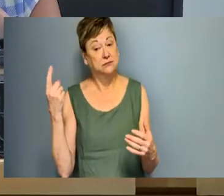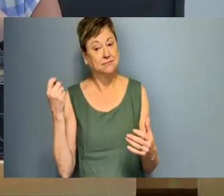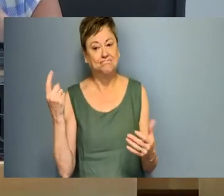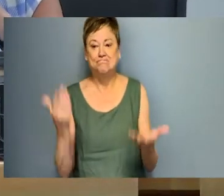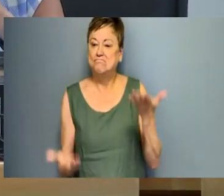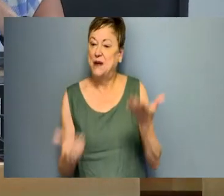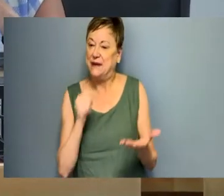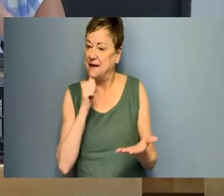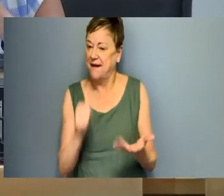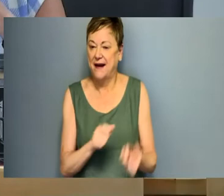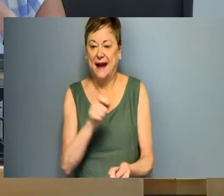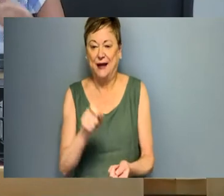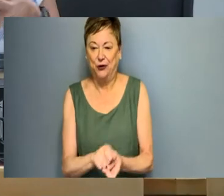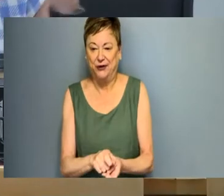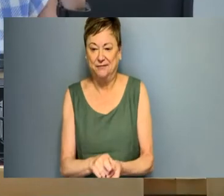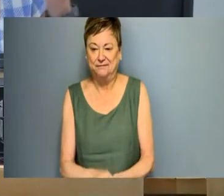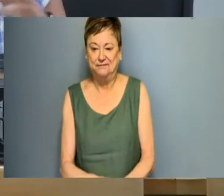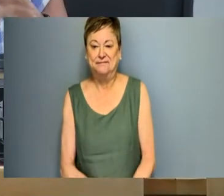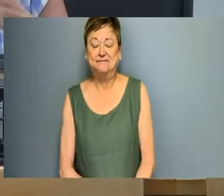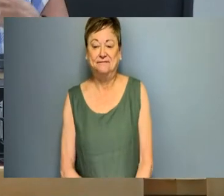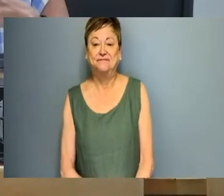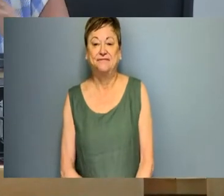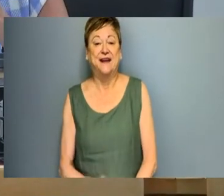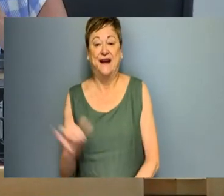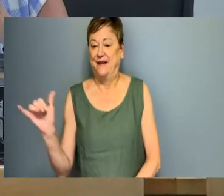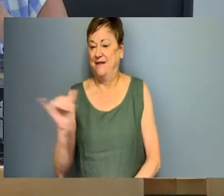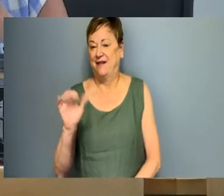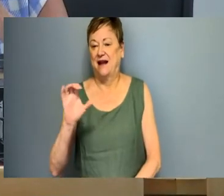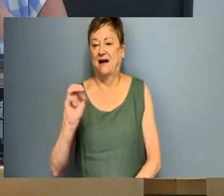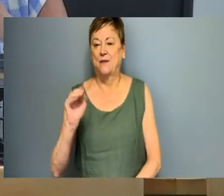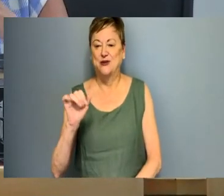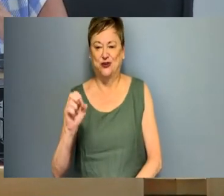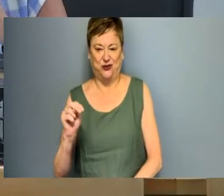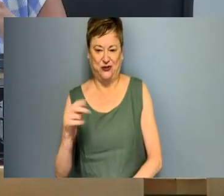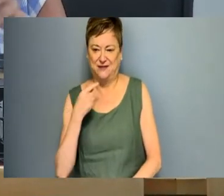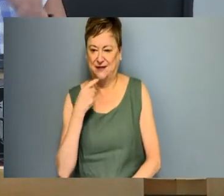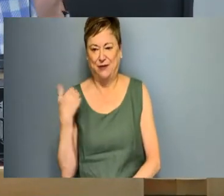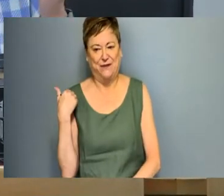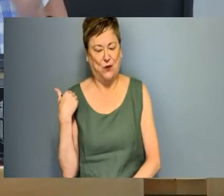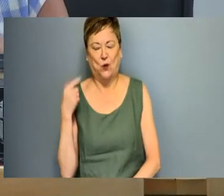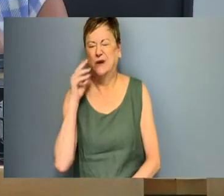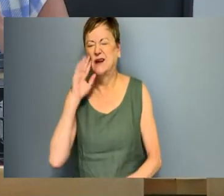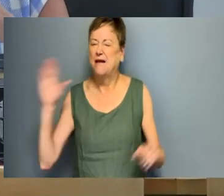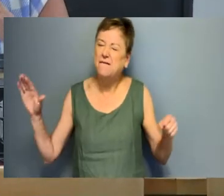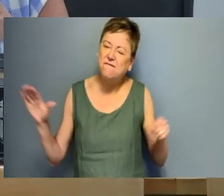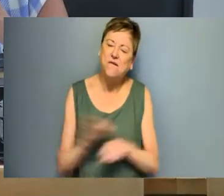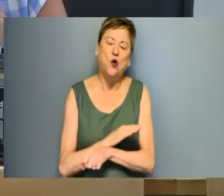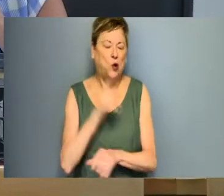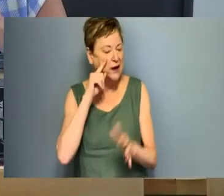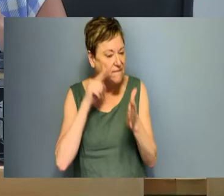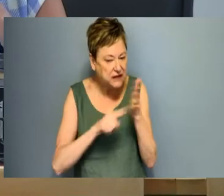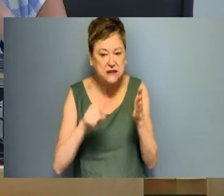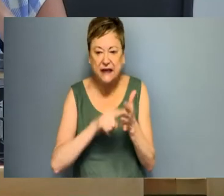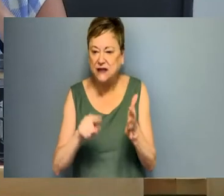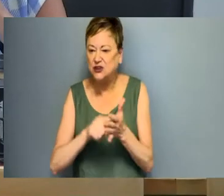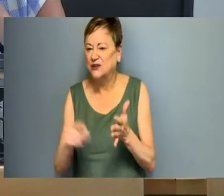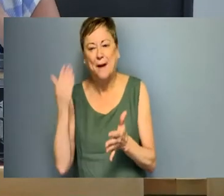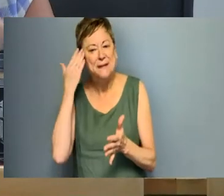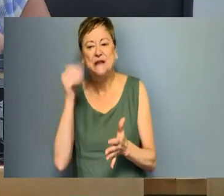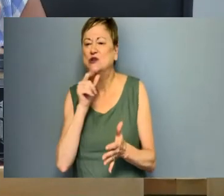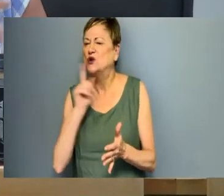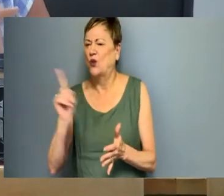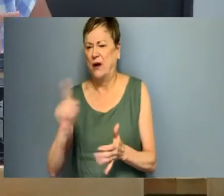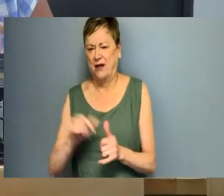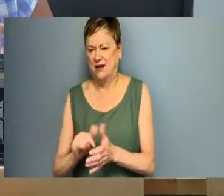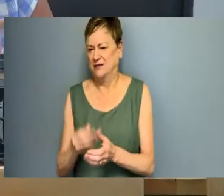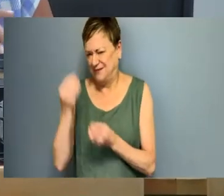be accurate. And as the commissioner said, we did a thorough investigation of everything, and I don't know where that's coming from. So thank